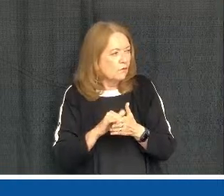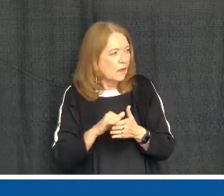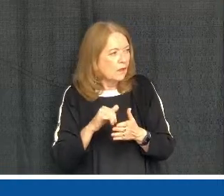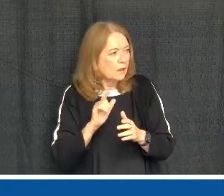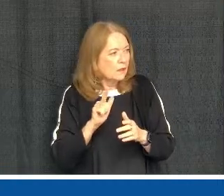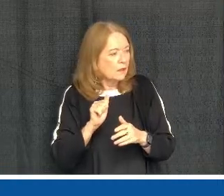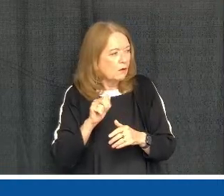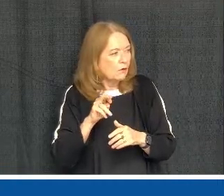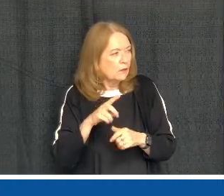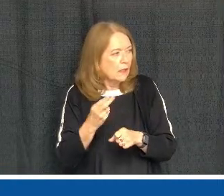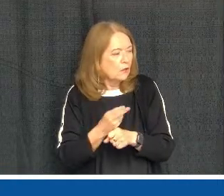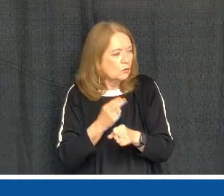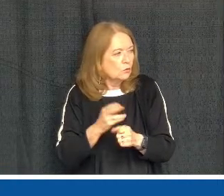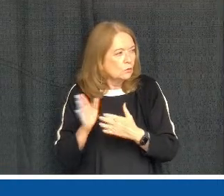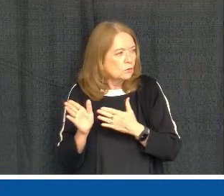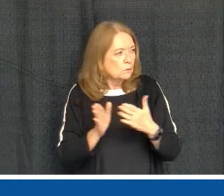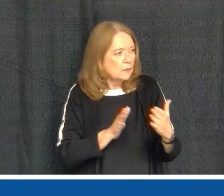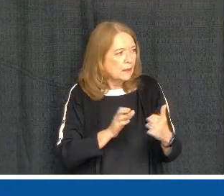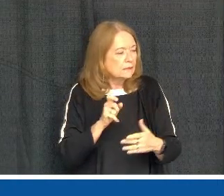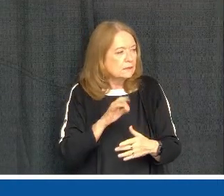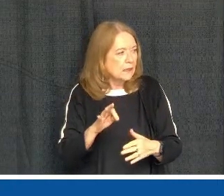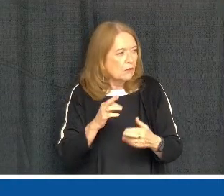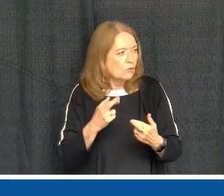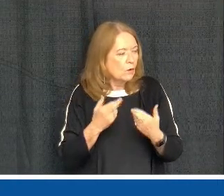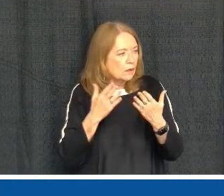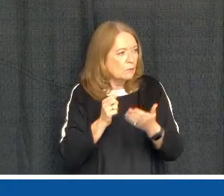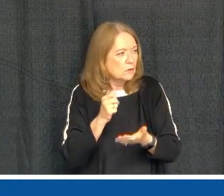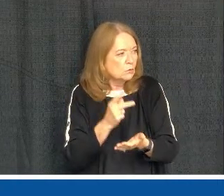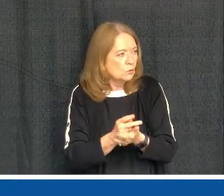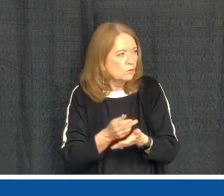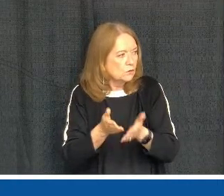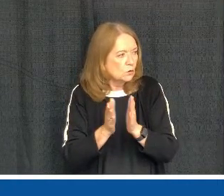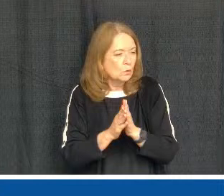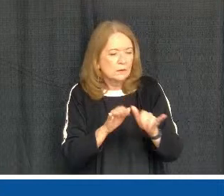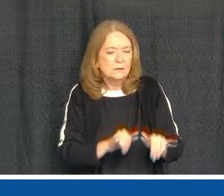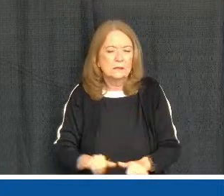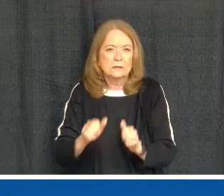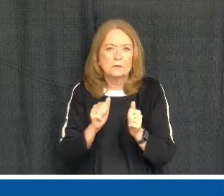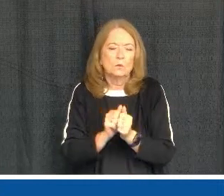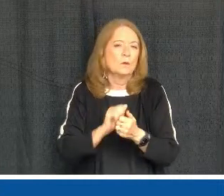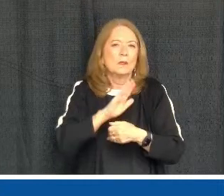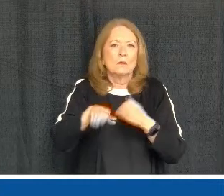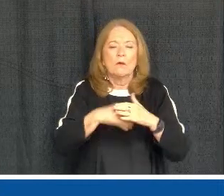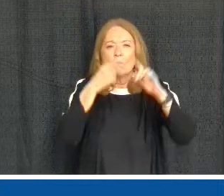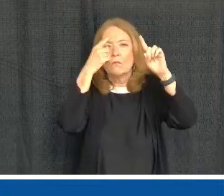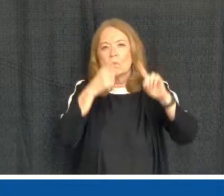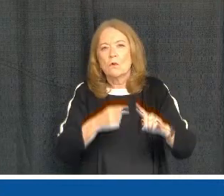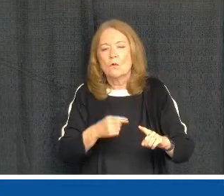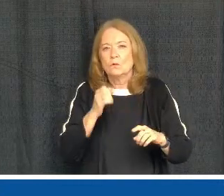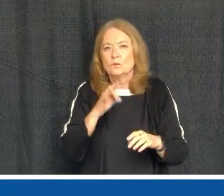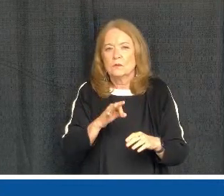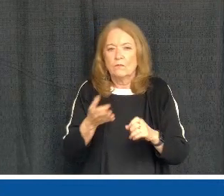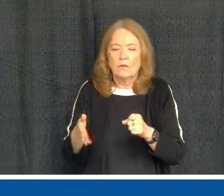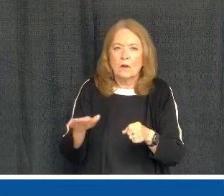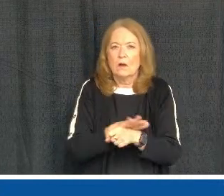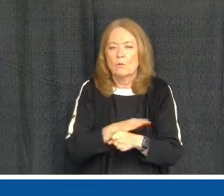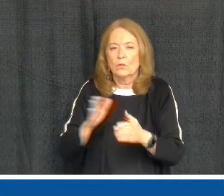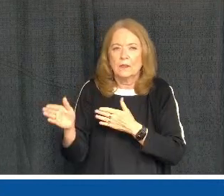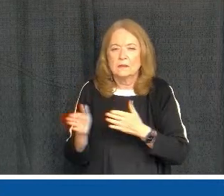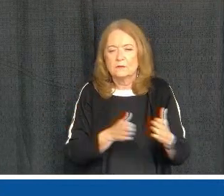plan. Staff does recommend approval. This request is consistent with the overall goals and objectives of the comprehensive